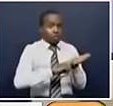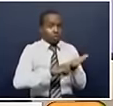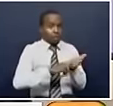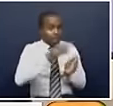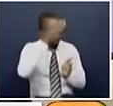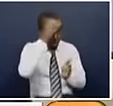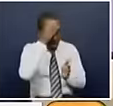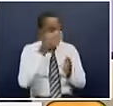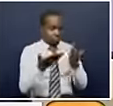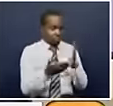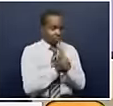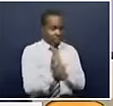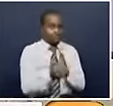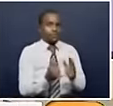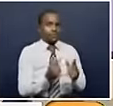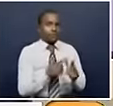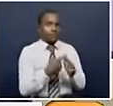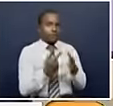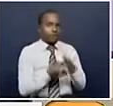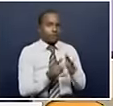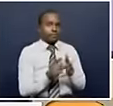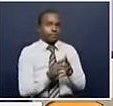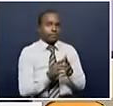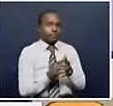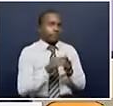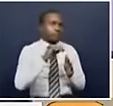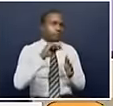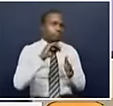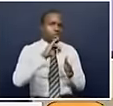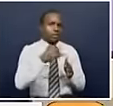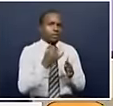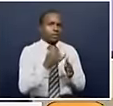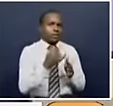a skill. Mm-hmm. And we started that in January, and we did about